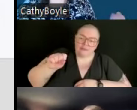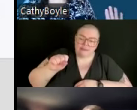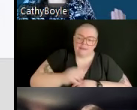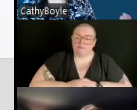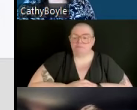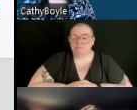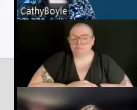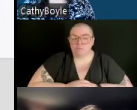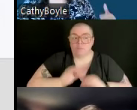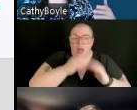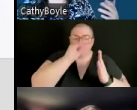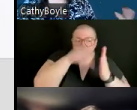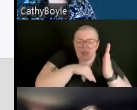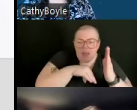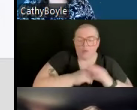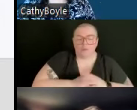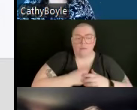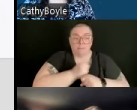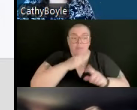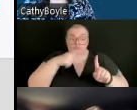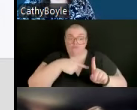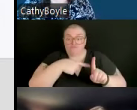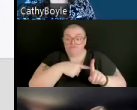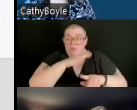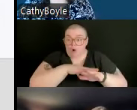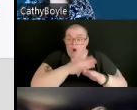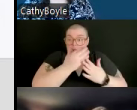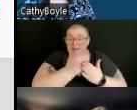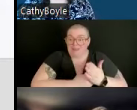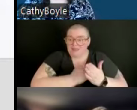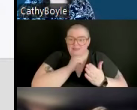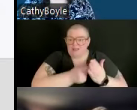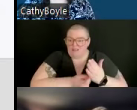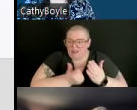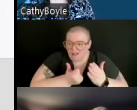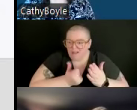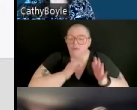Filling it out, making sure your person stays on the list, all the same things.